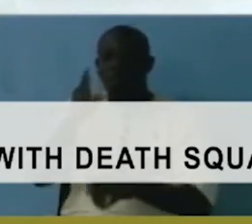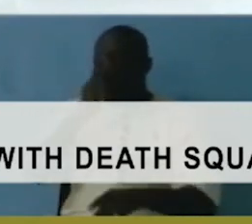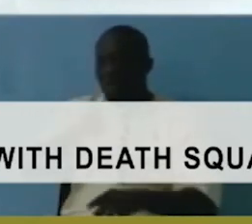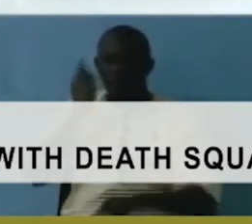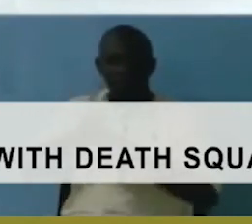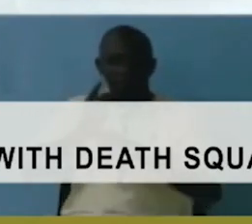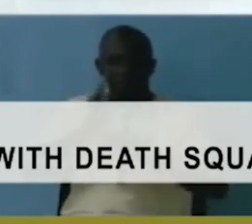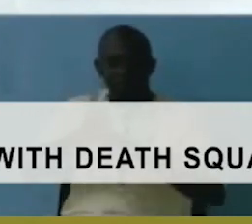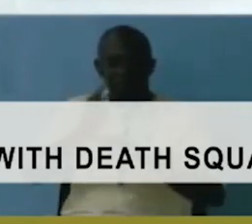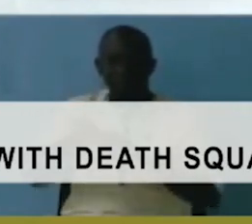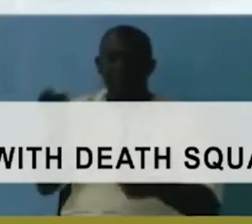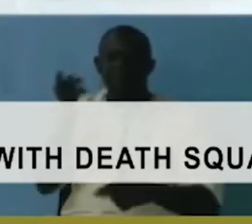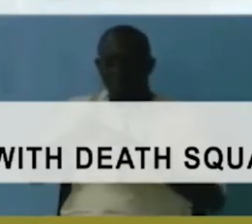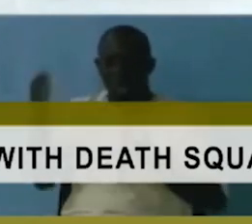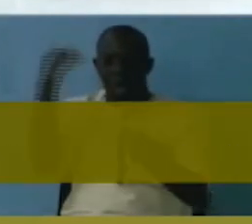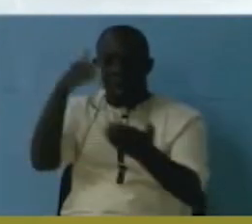The faster you reach there, the lesser pain you get.